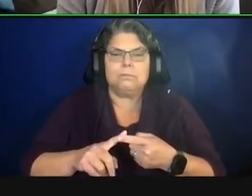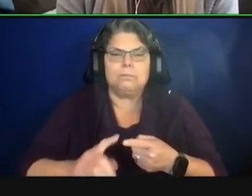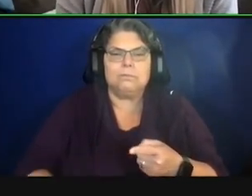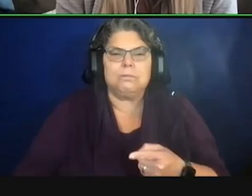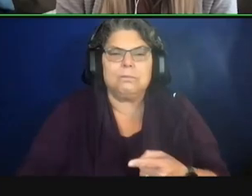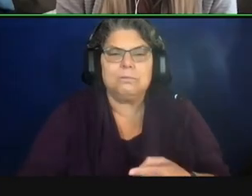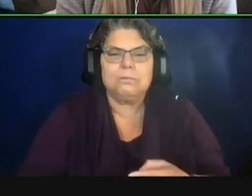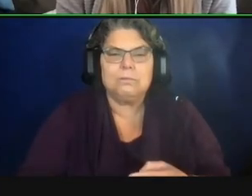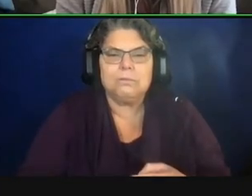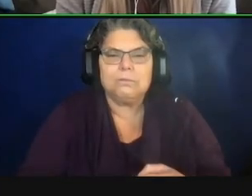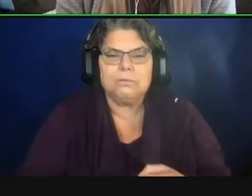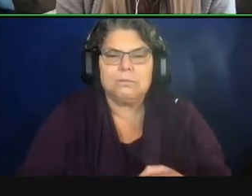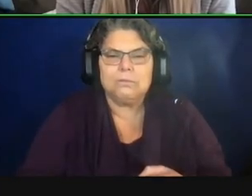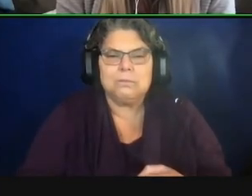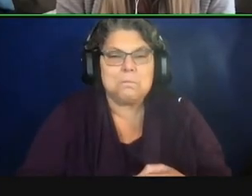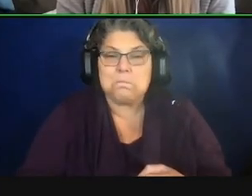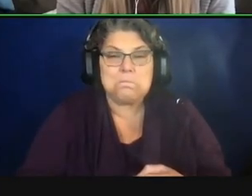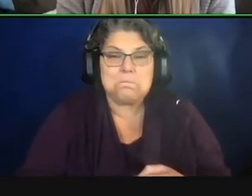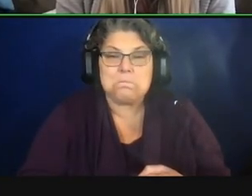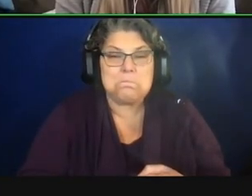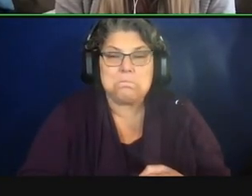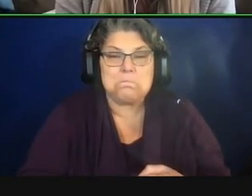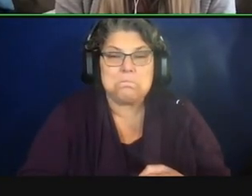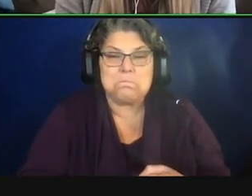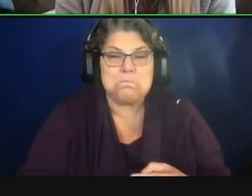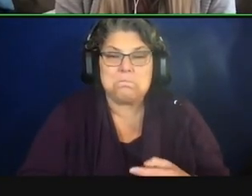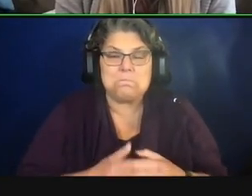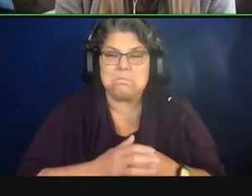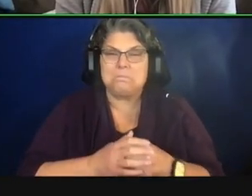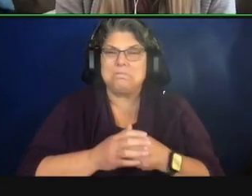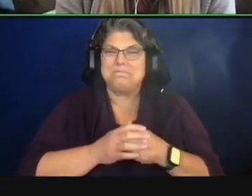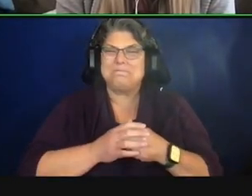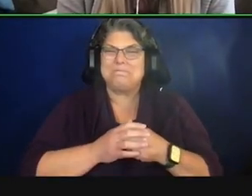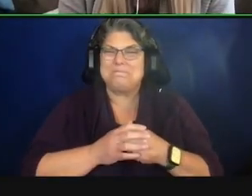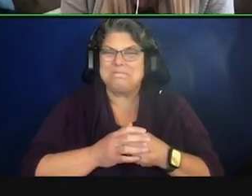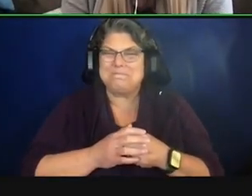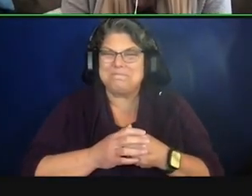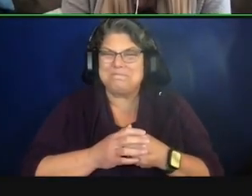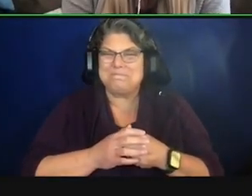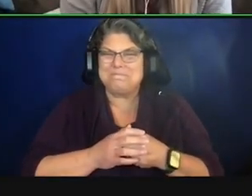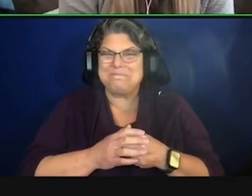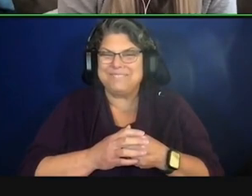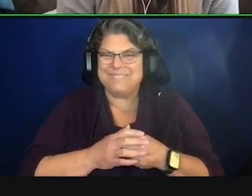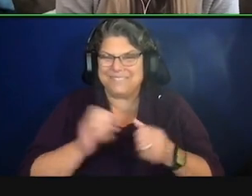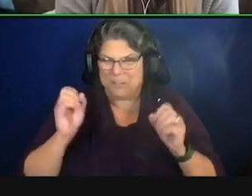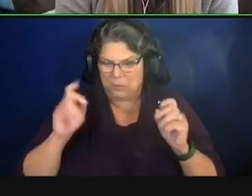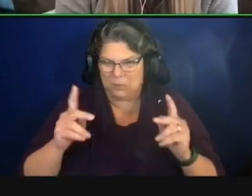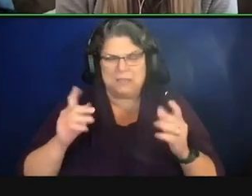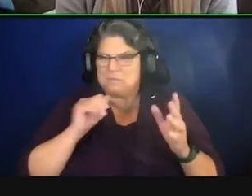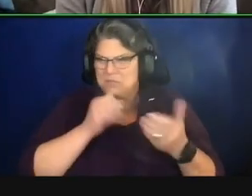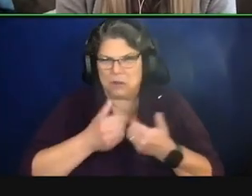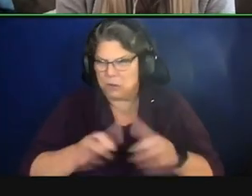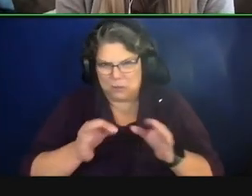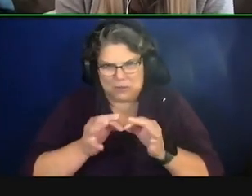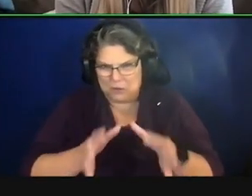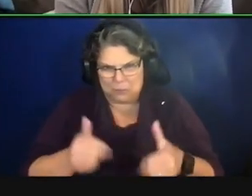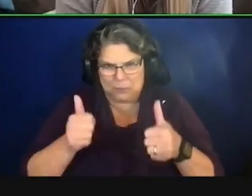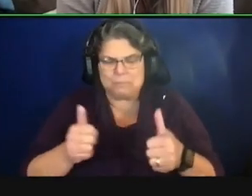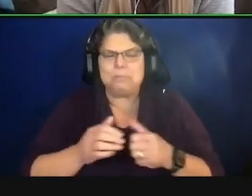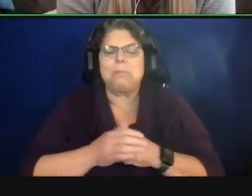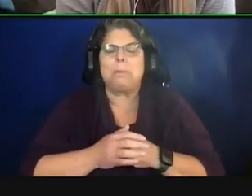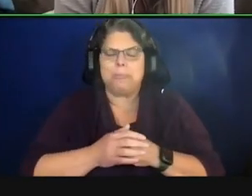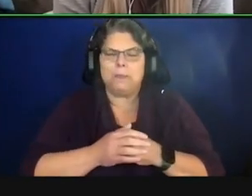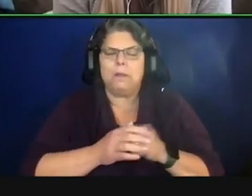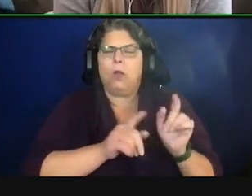just want to make sure we didn't lose our interpreter. Okay, thank you. is always